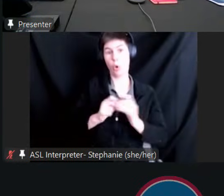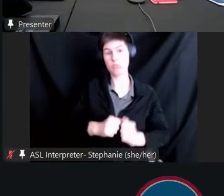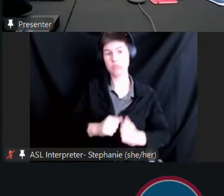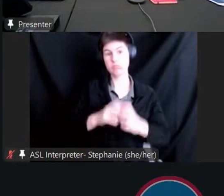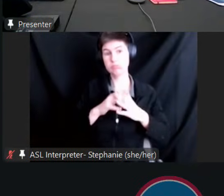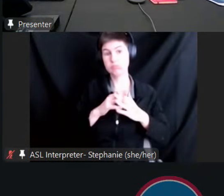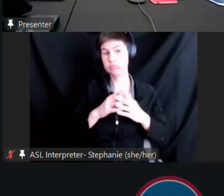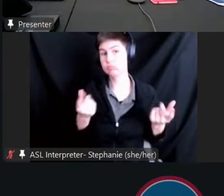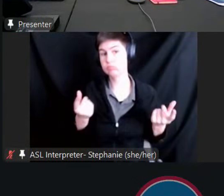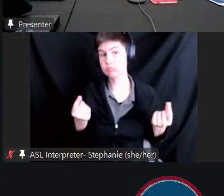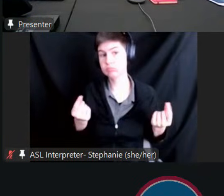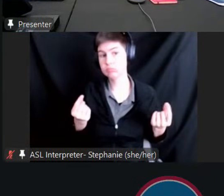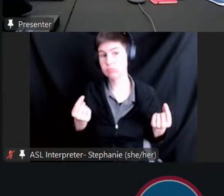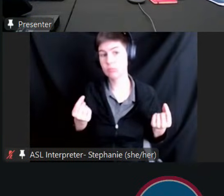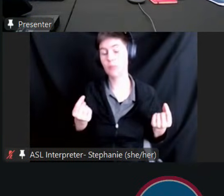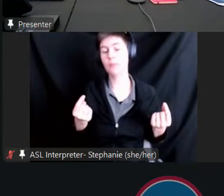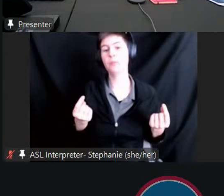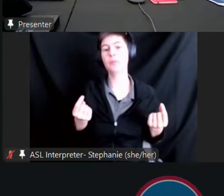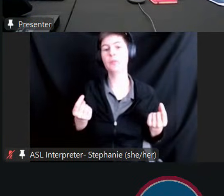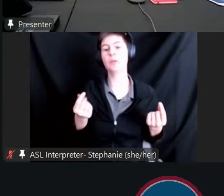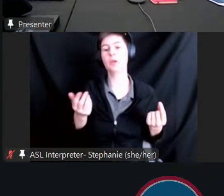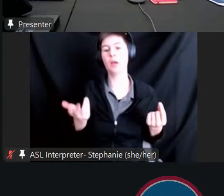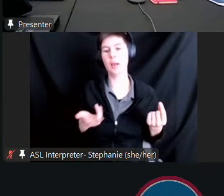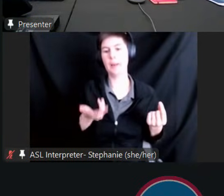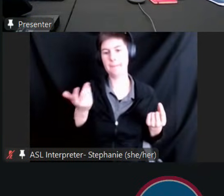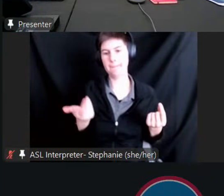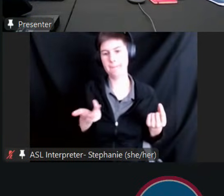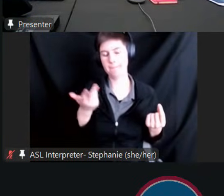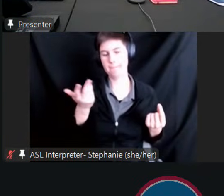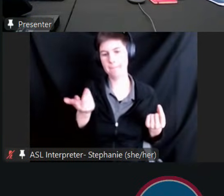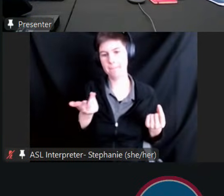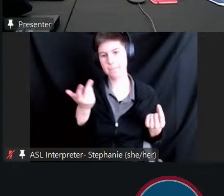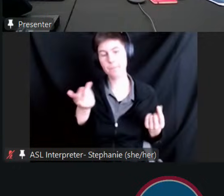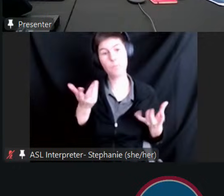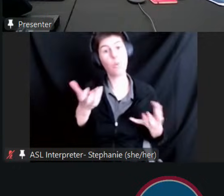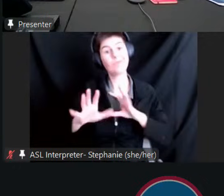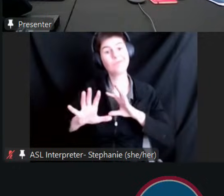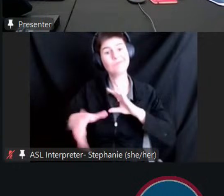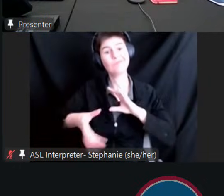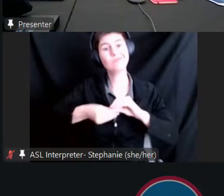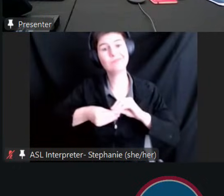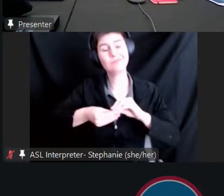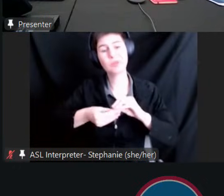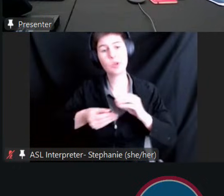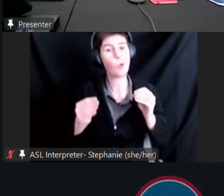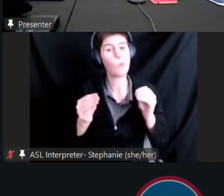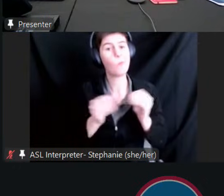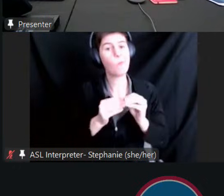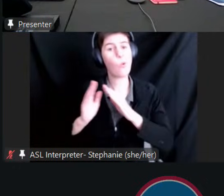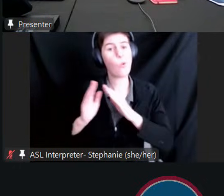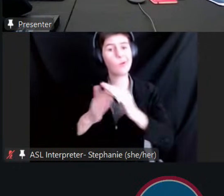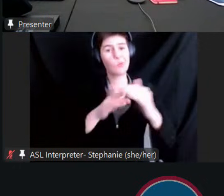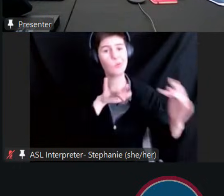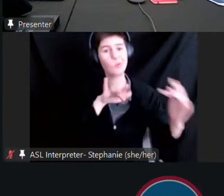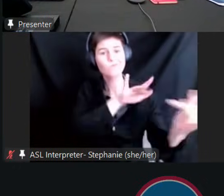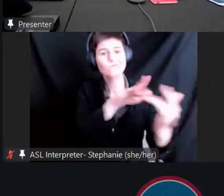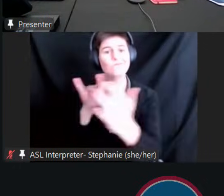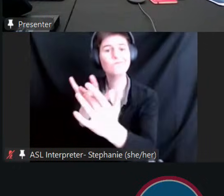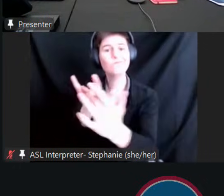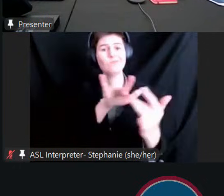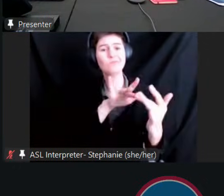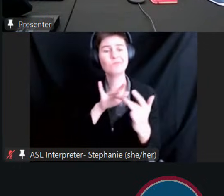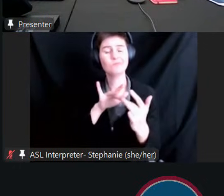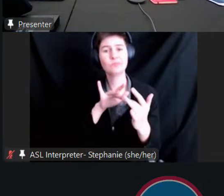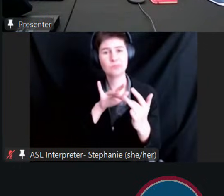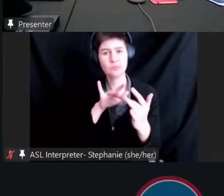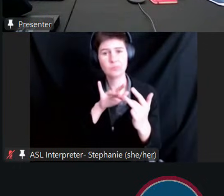looking to do additional community outreach and really get those new takes based on the framing